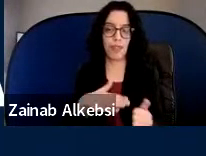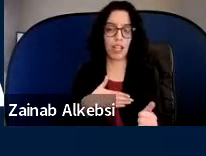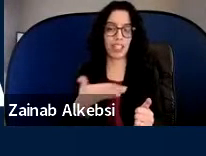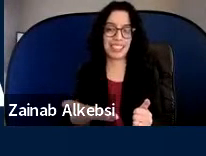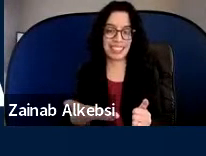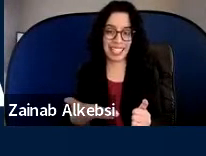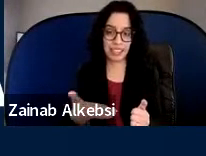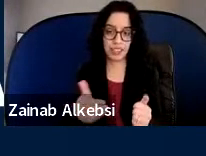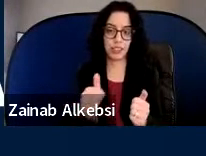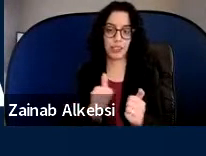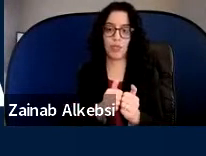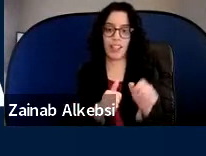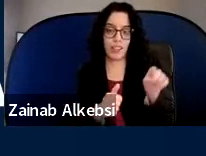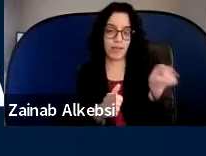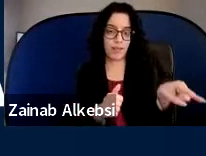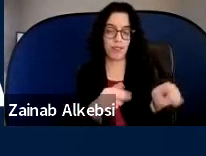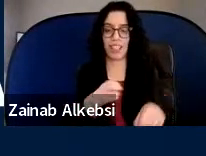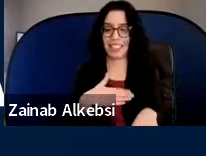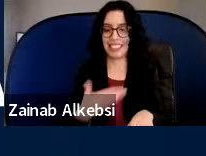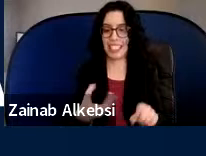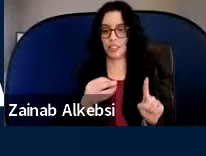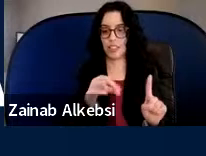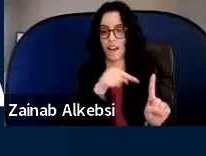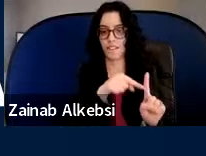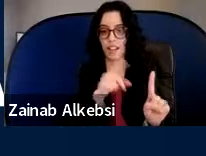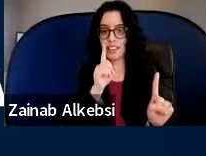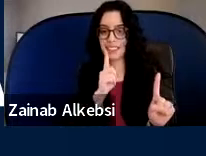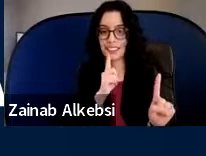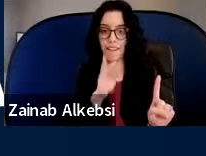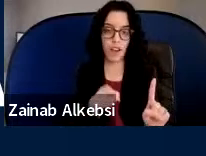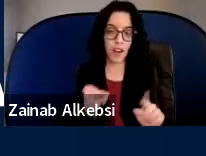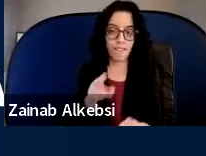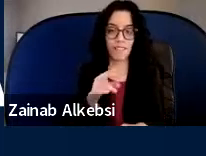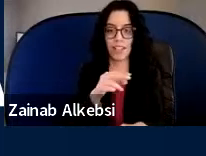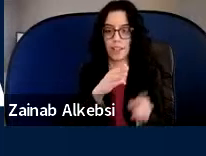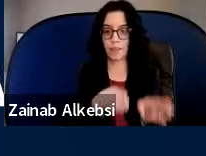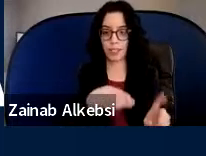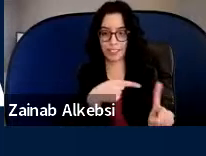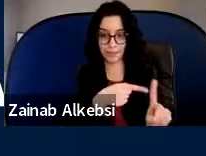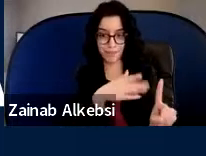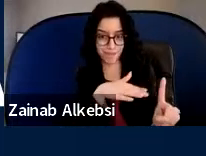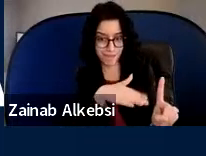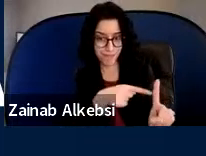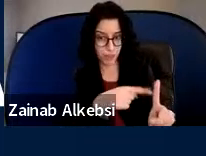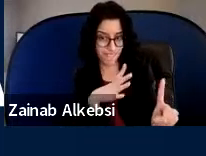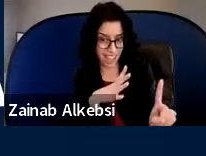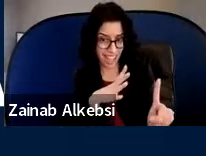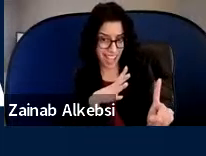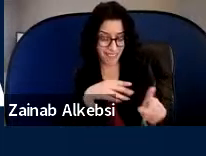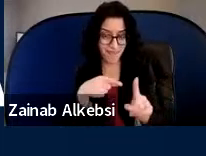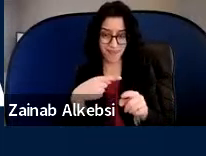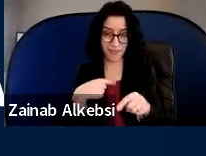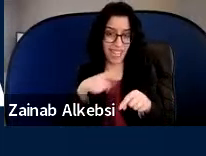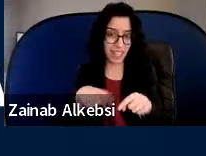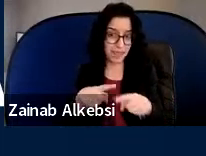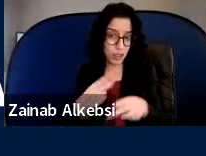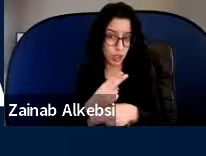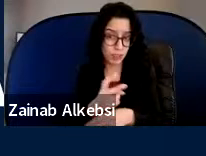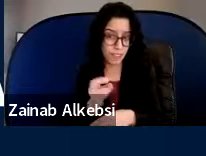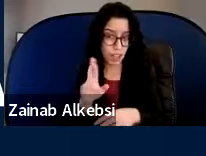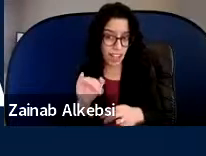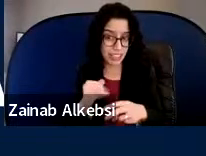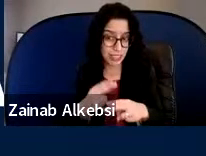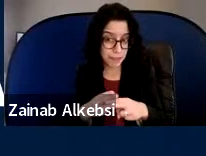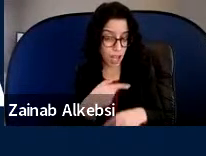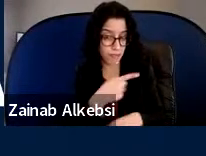while waiting for live interpreting services to arrive. In emergency triage, for example, it may be effective in the short